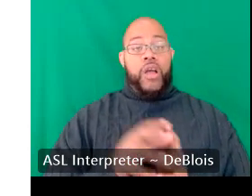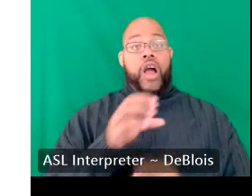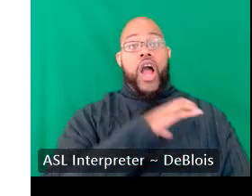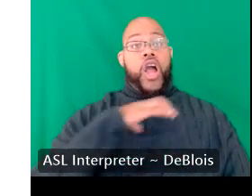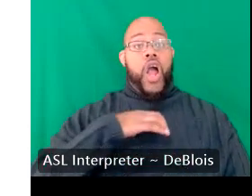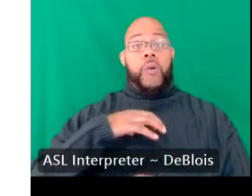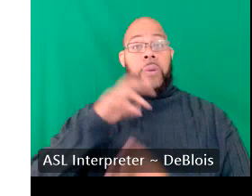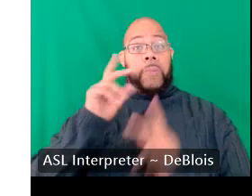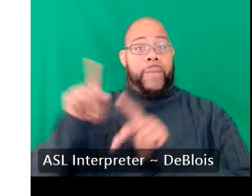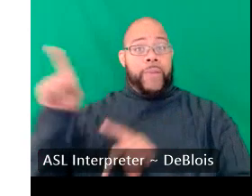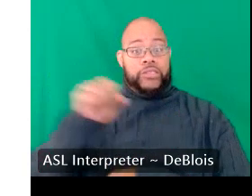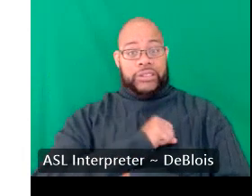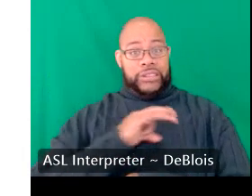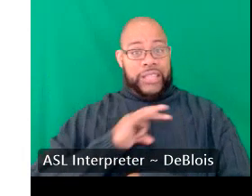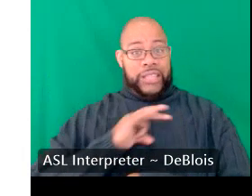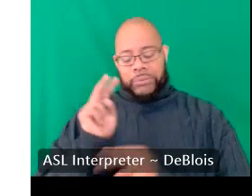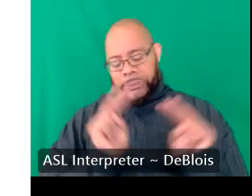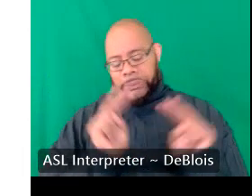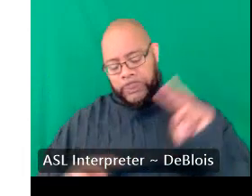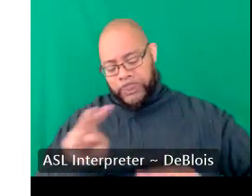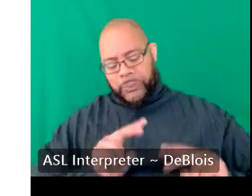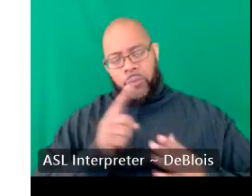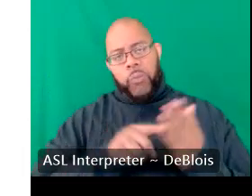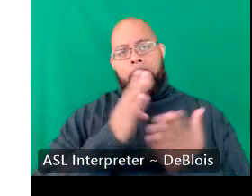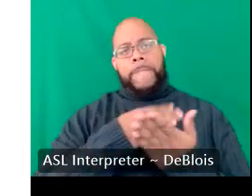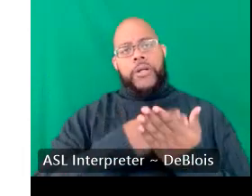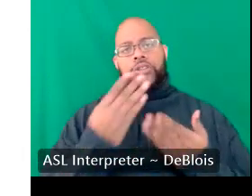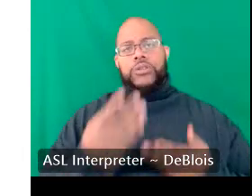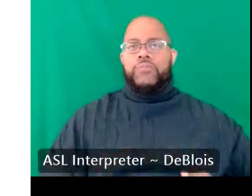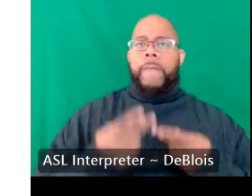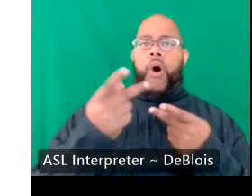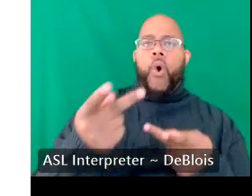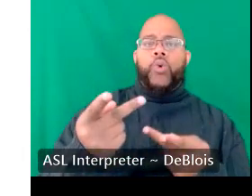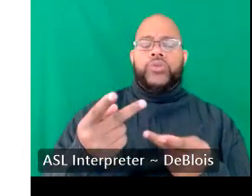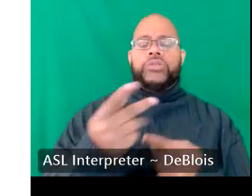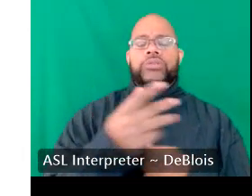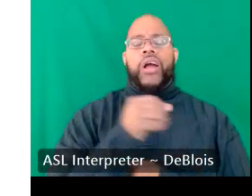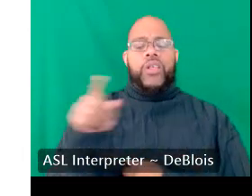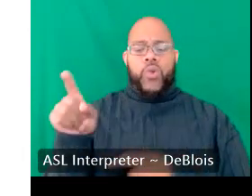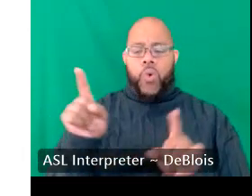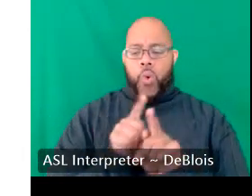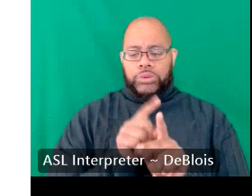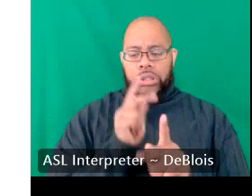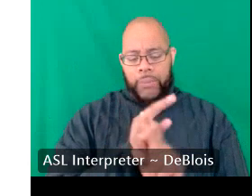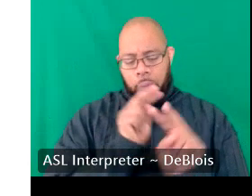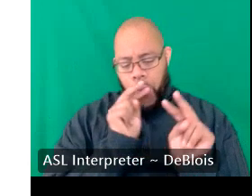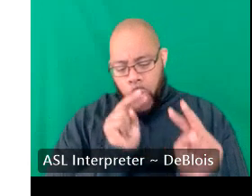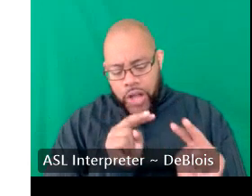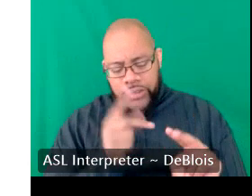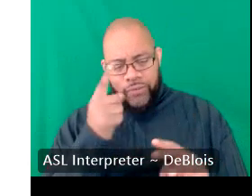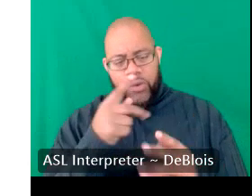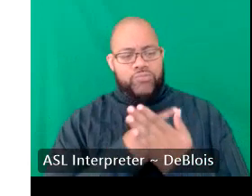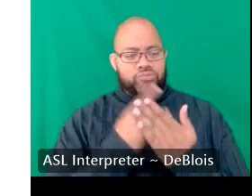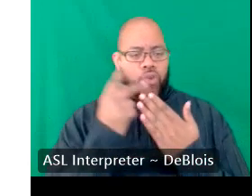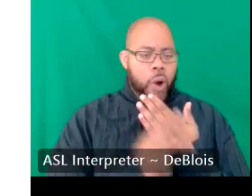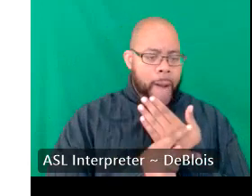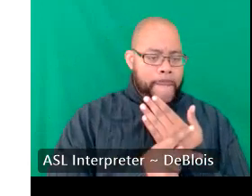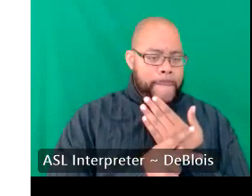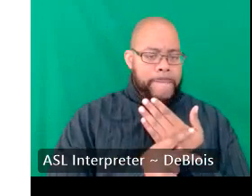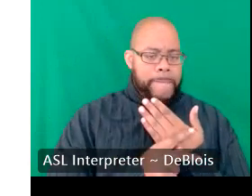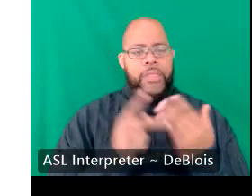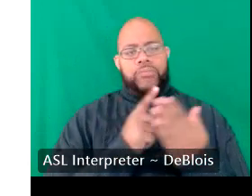staffs are looking at what the budget has proposed, and they are also keeping an eye out for programs and